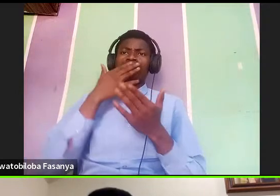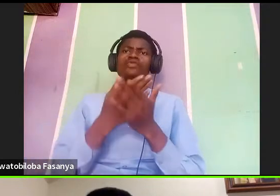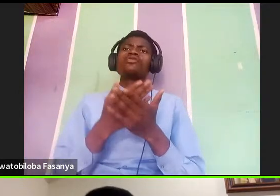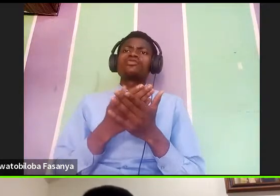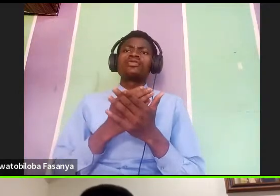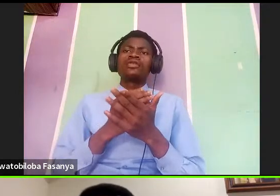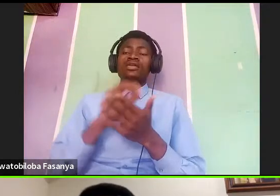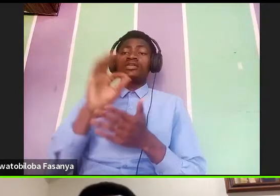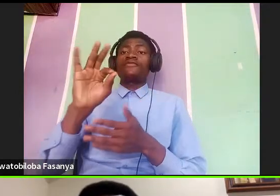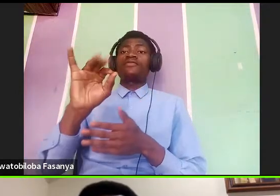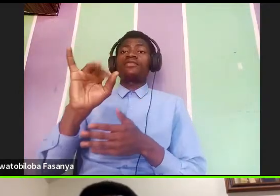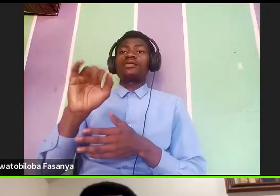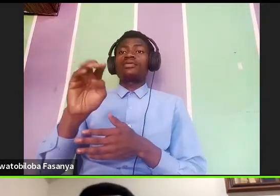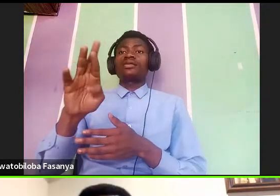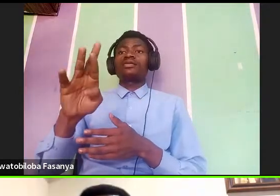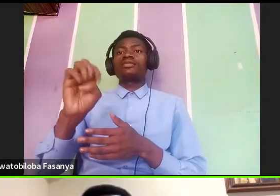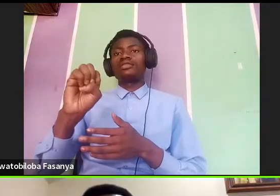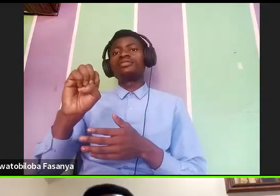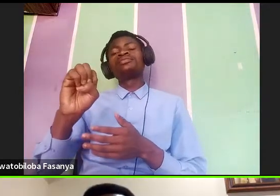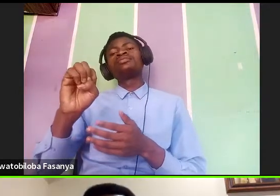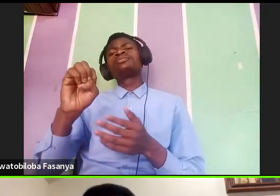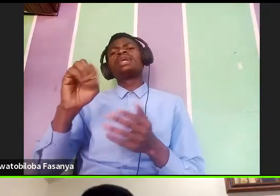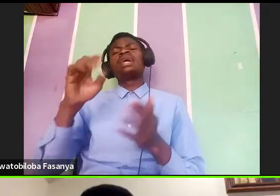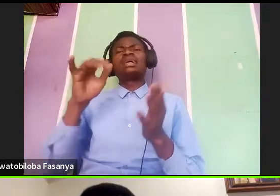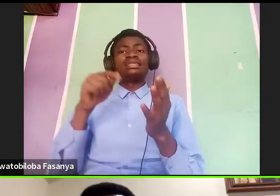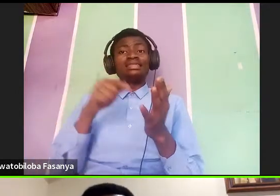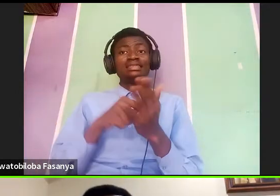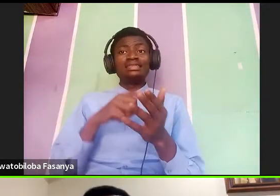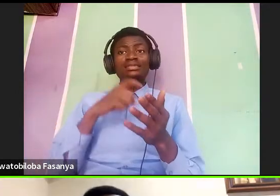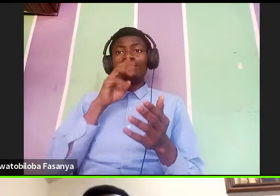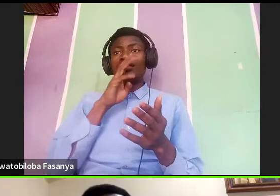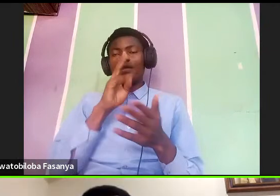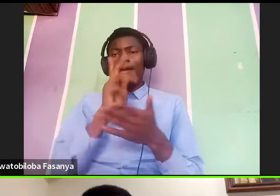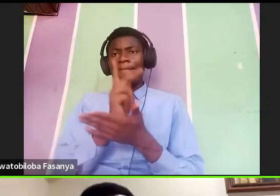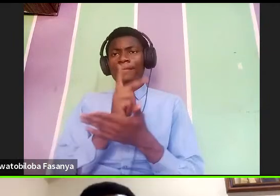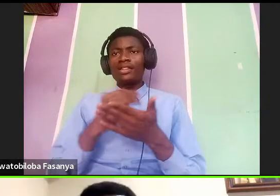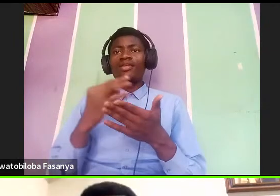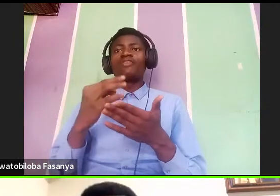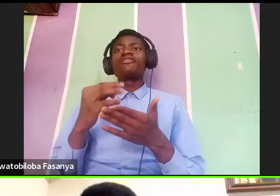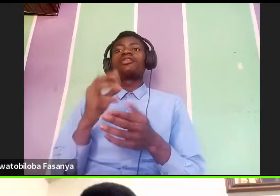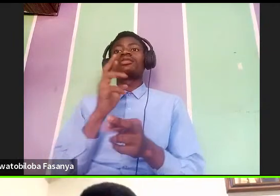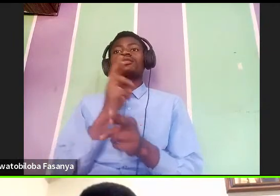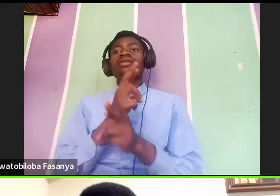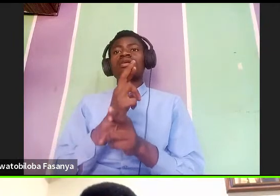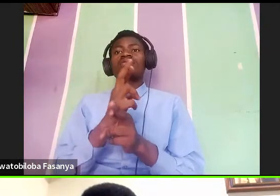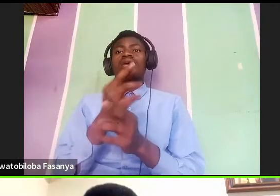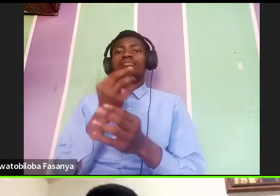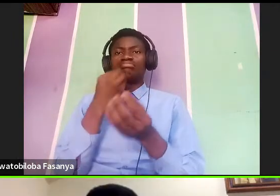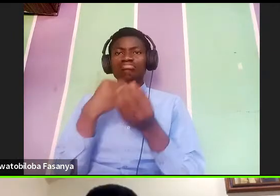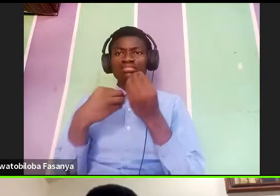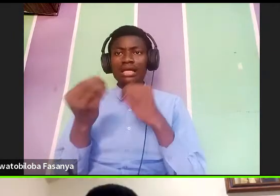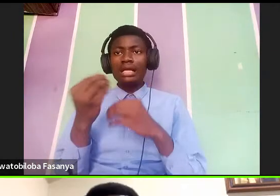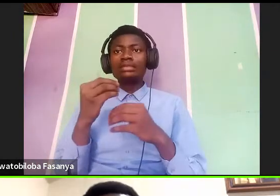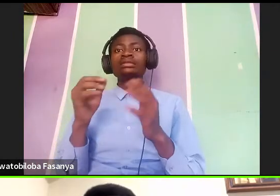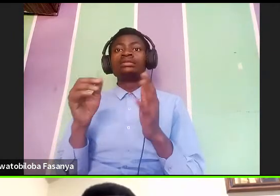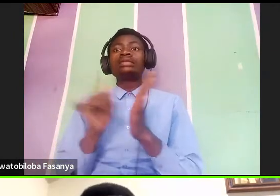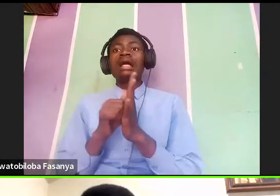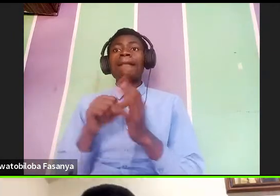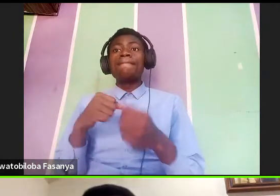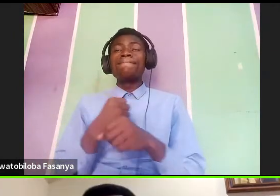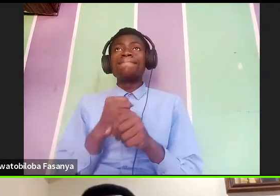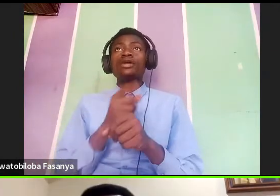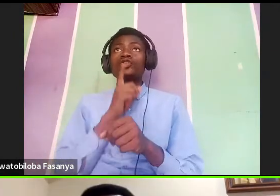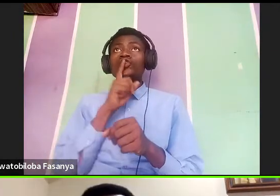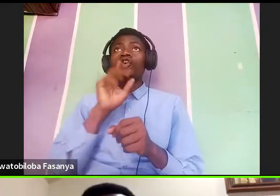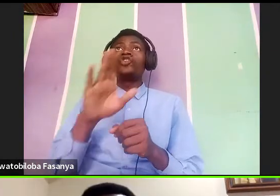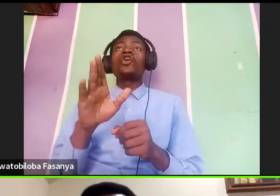of your regular diet to make sure that your stool is soft, you're opening your bowels freely, and generally